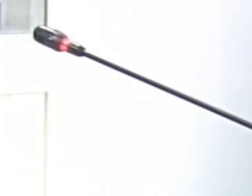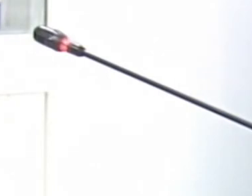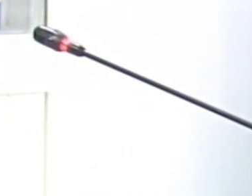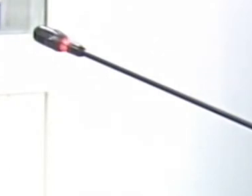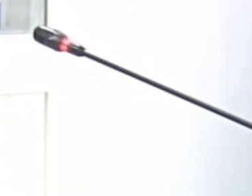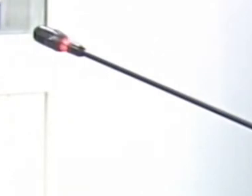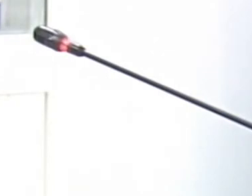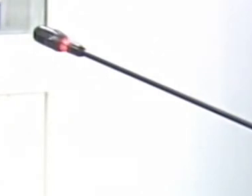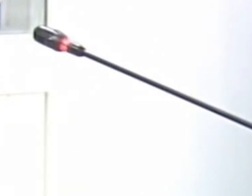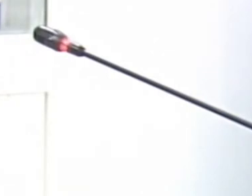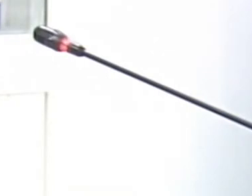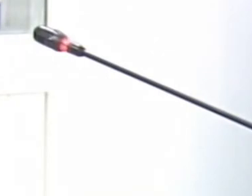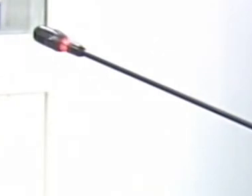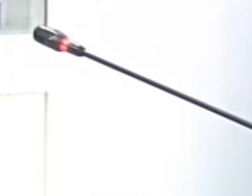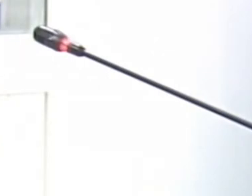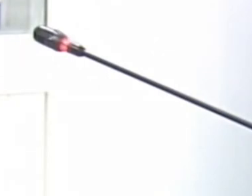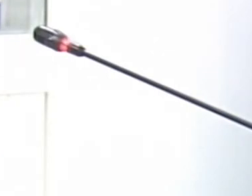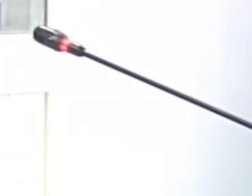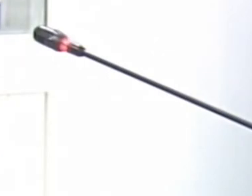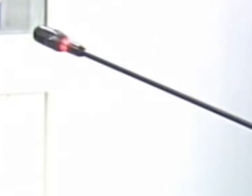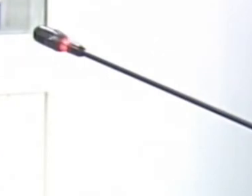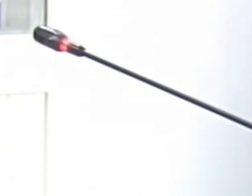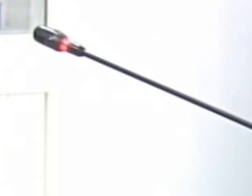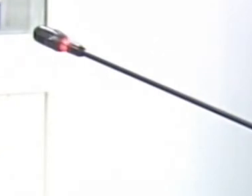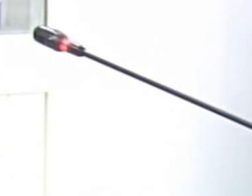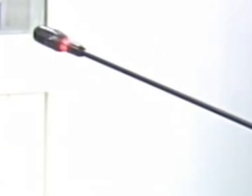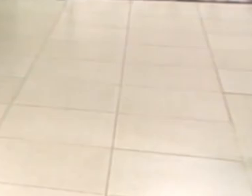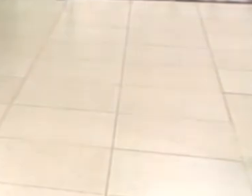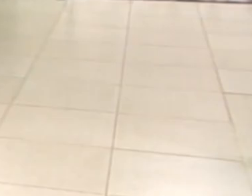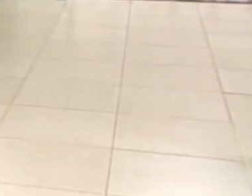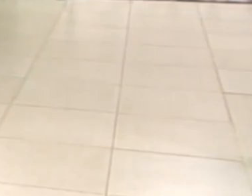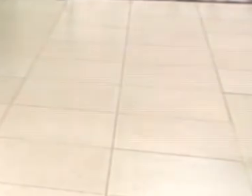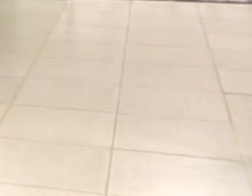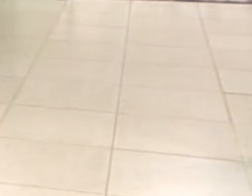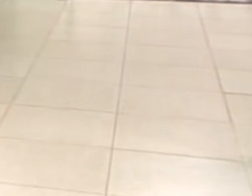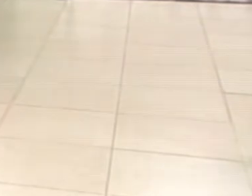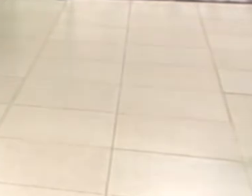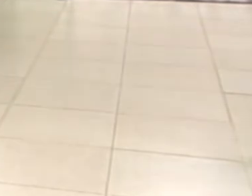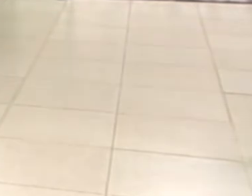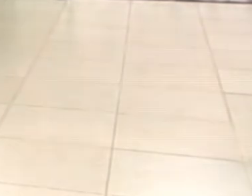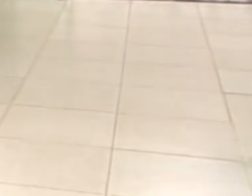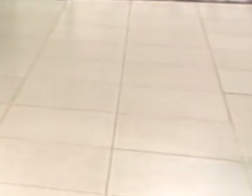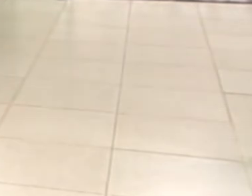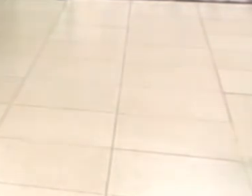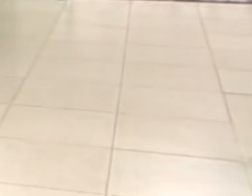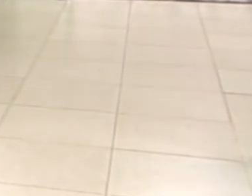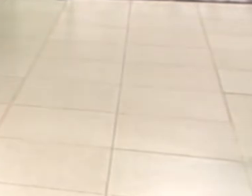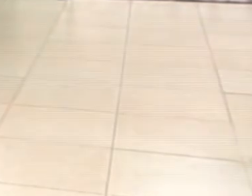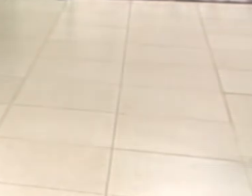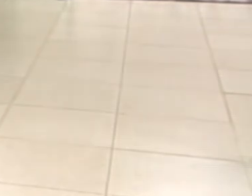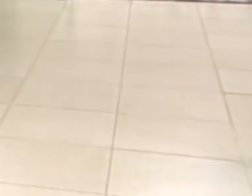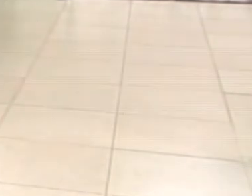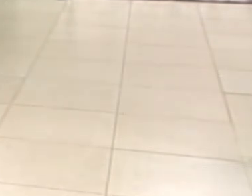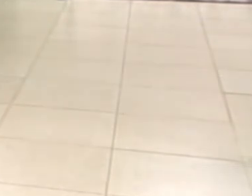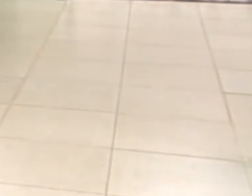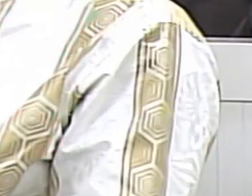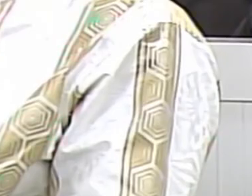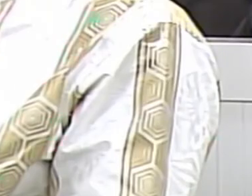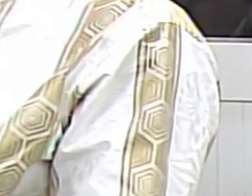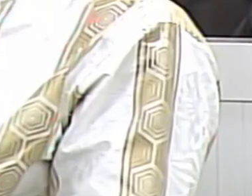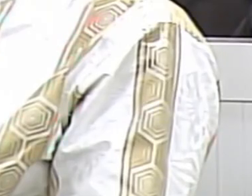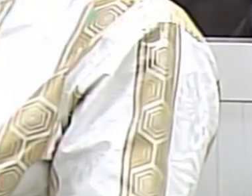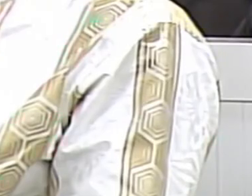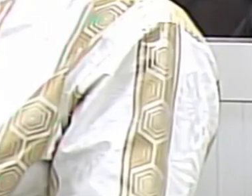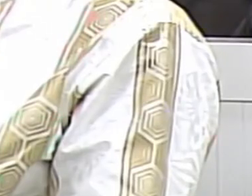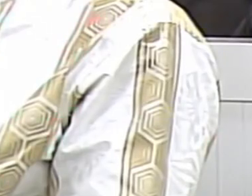xamne tamit ñu ngi fété won Mahama Soufi lieutenant yi. Few of them ak yu ñew dal. Sorry doctor, my question